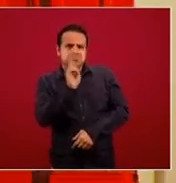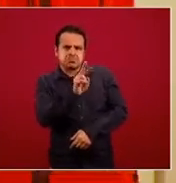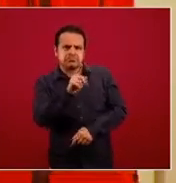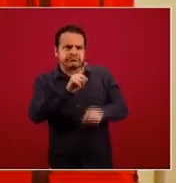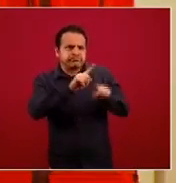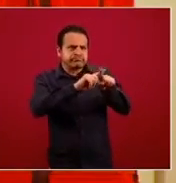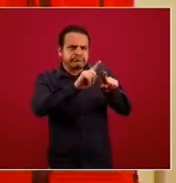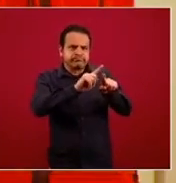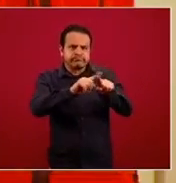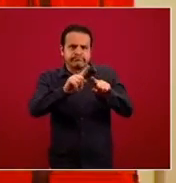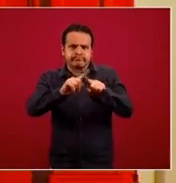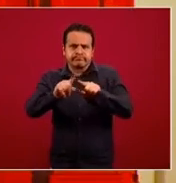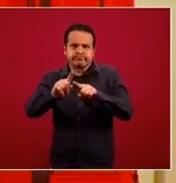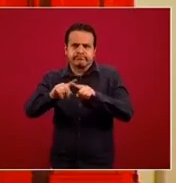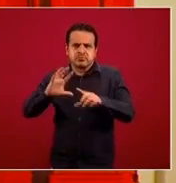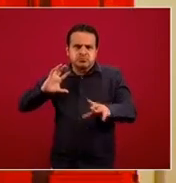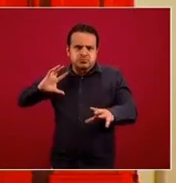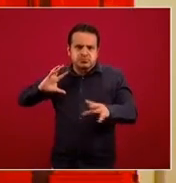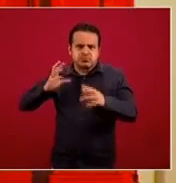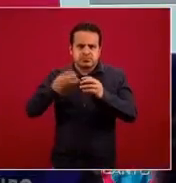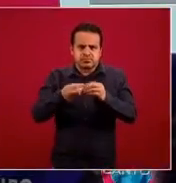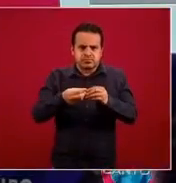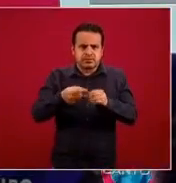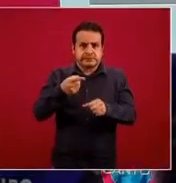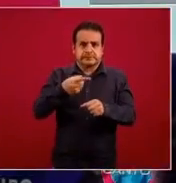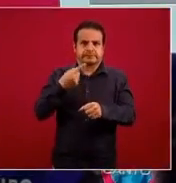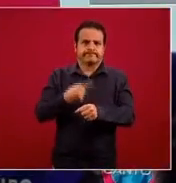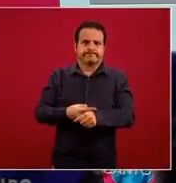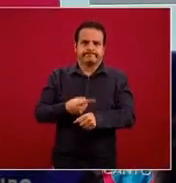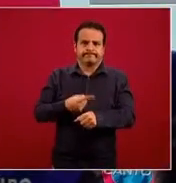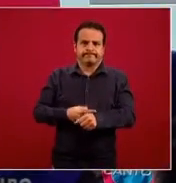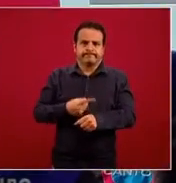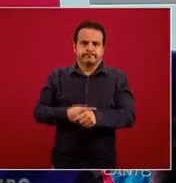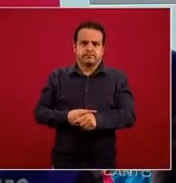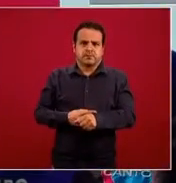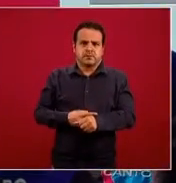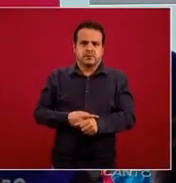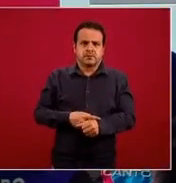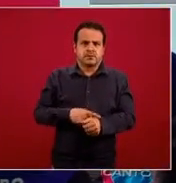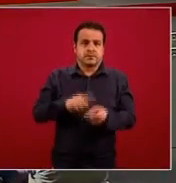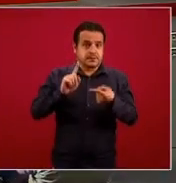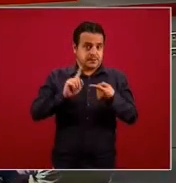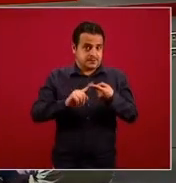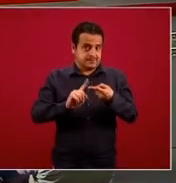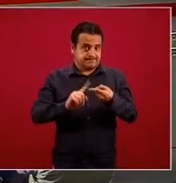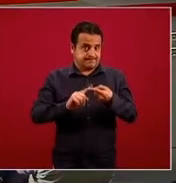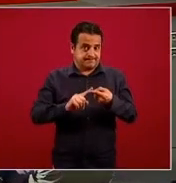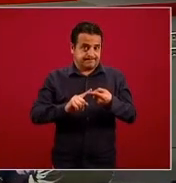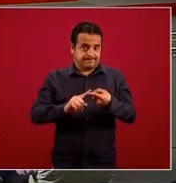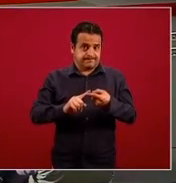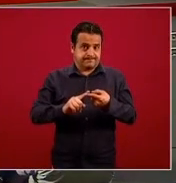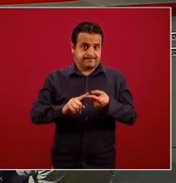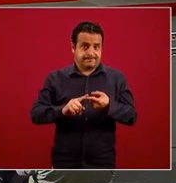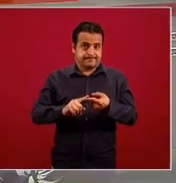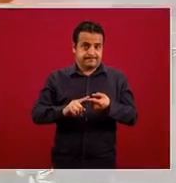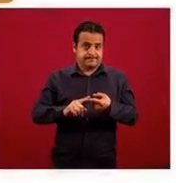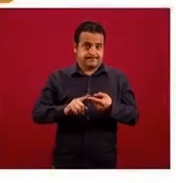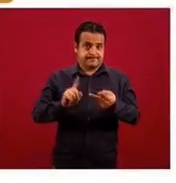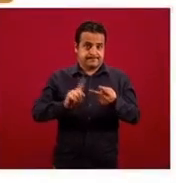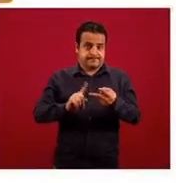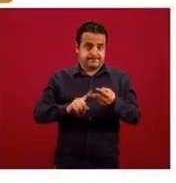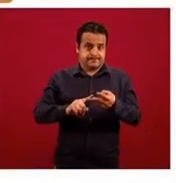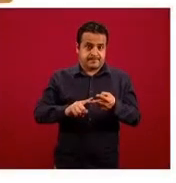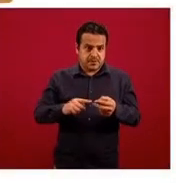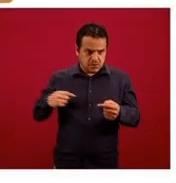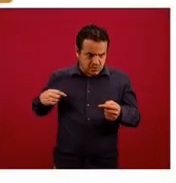In this next slide, we have integrated different numbers that have to do with our current situation, and we are